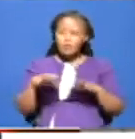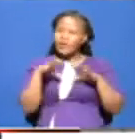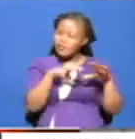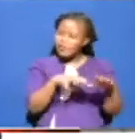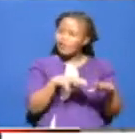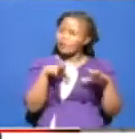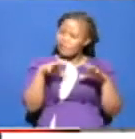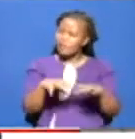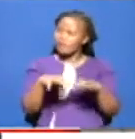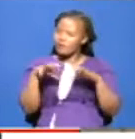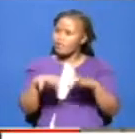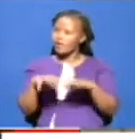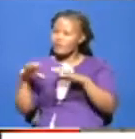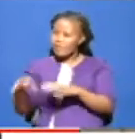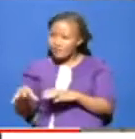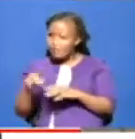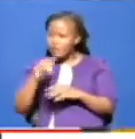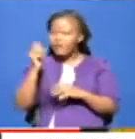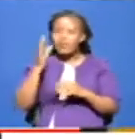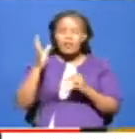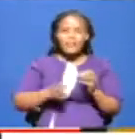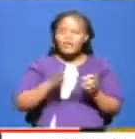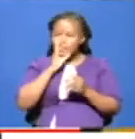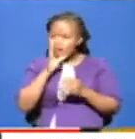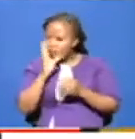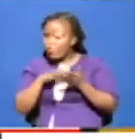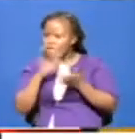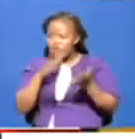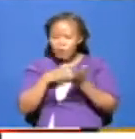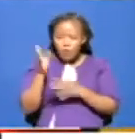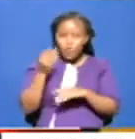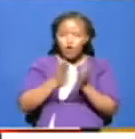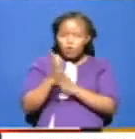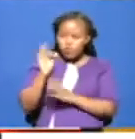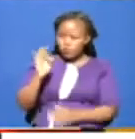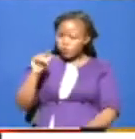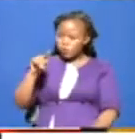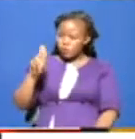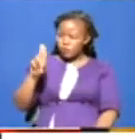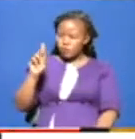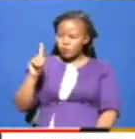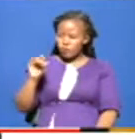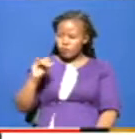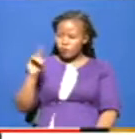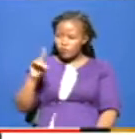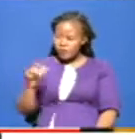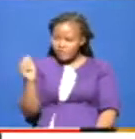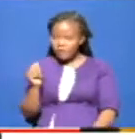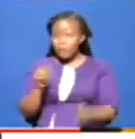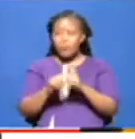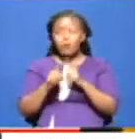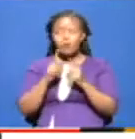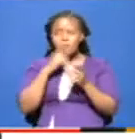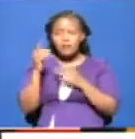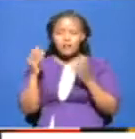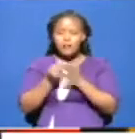actually borrowing heavily on Bulisa. Among the areas where he said money should be allocated to